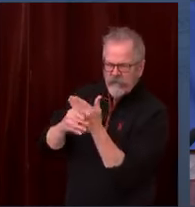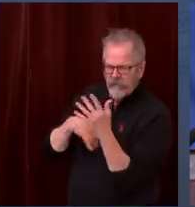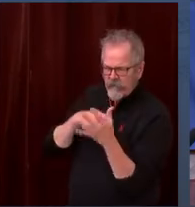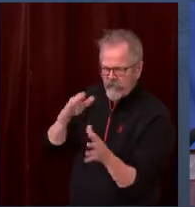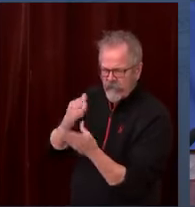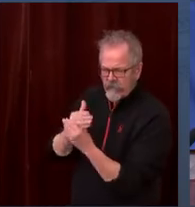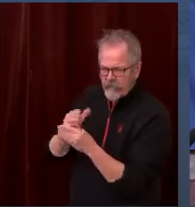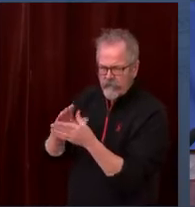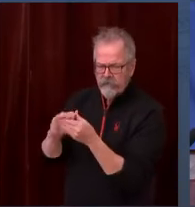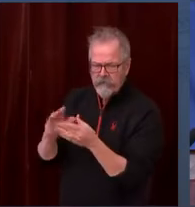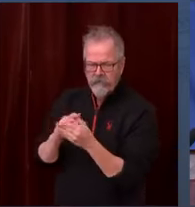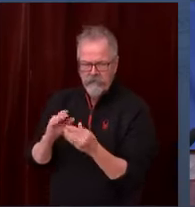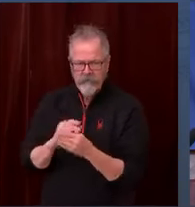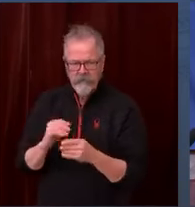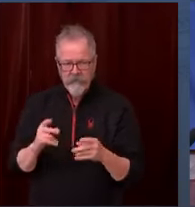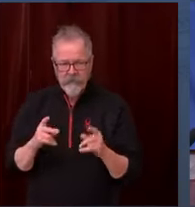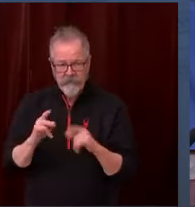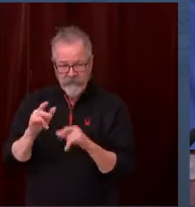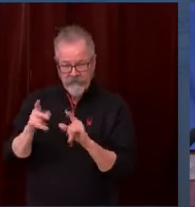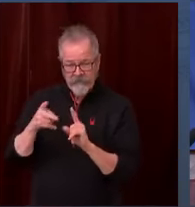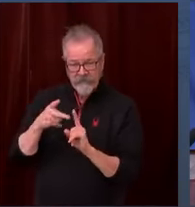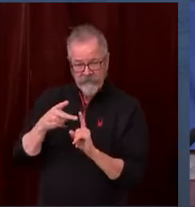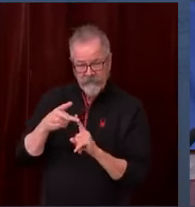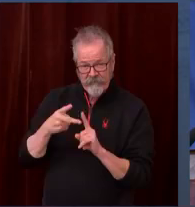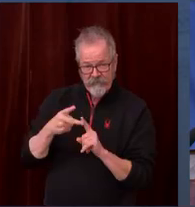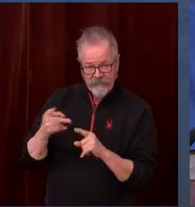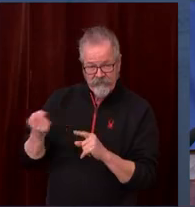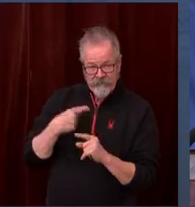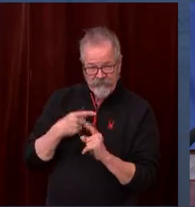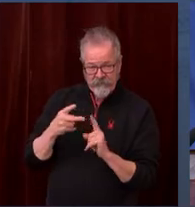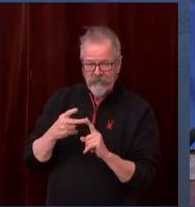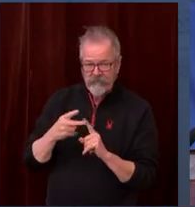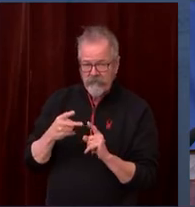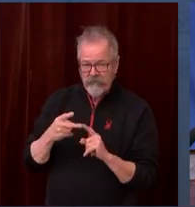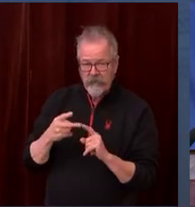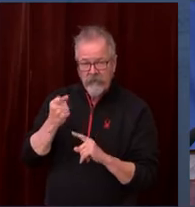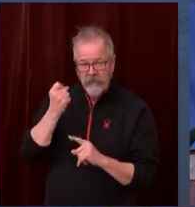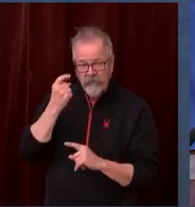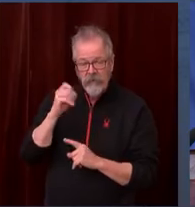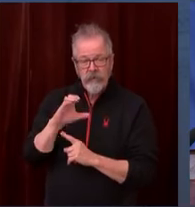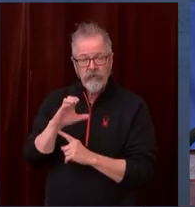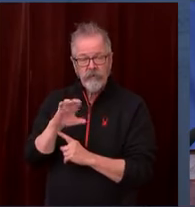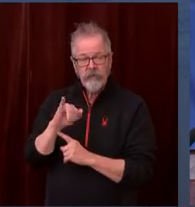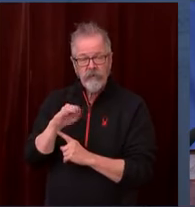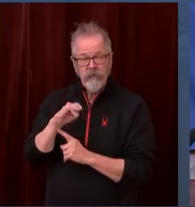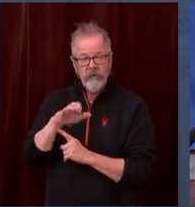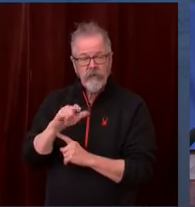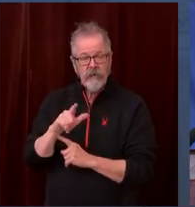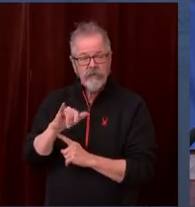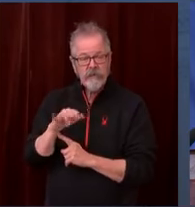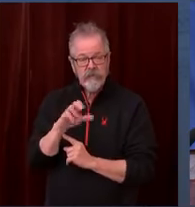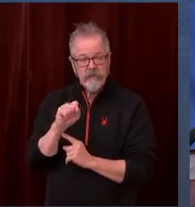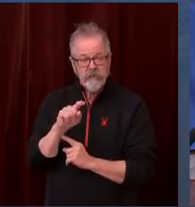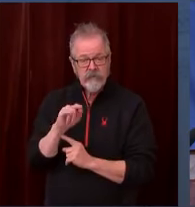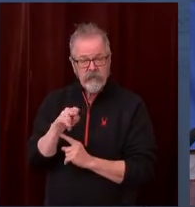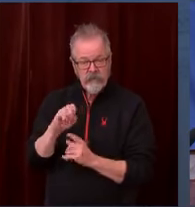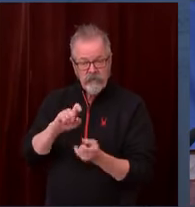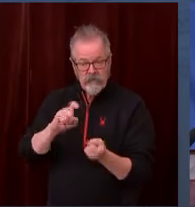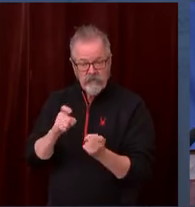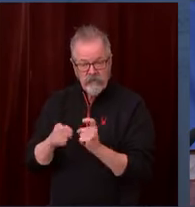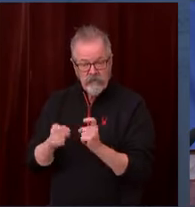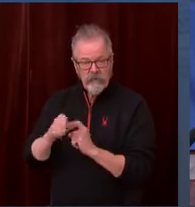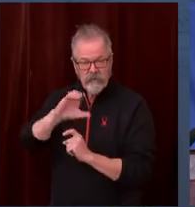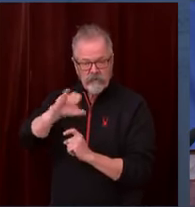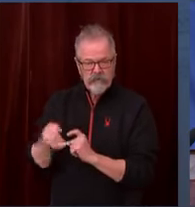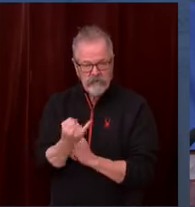question. We will be pursuing some additional criminal justice reform measures this year, and